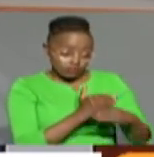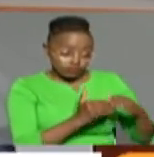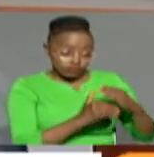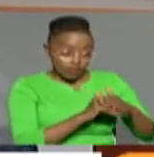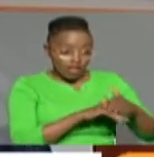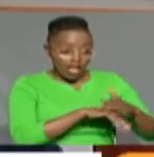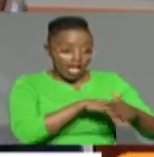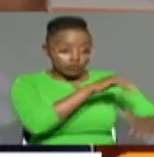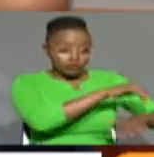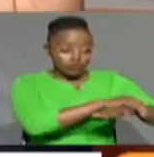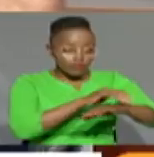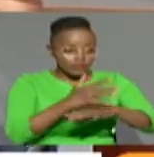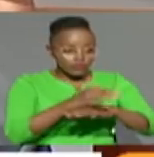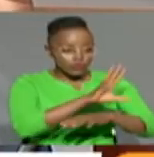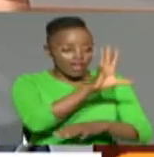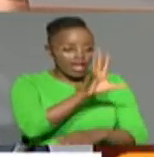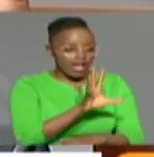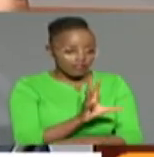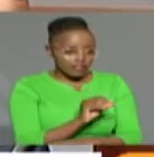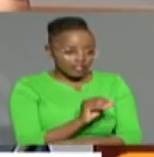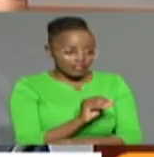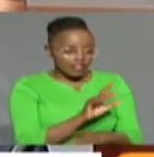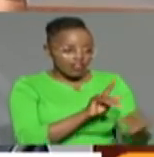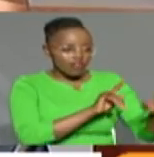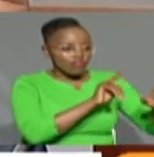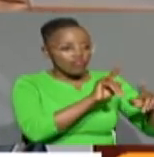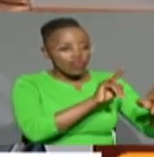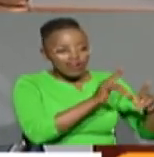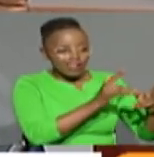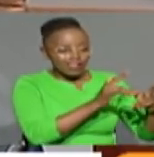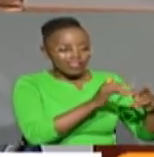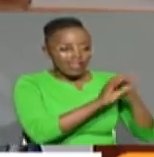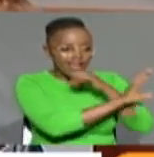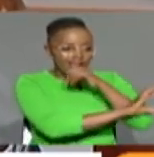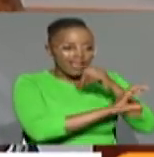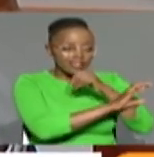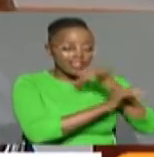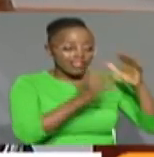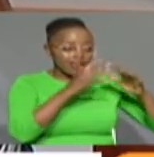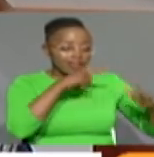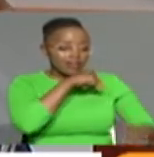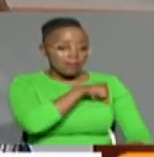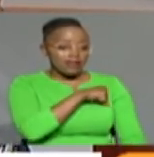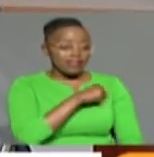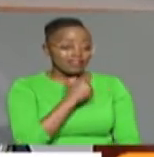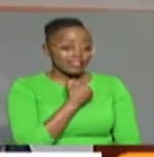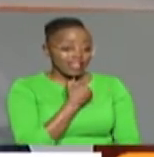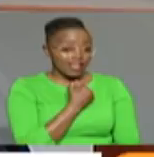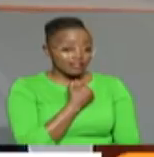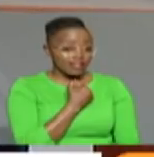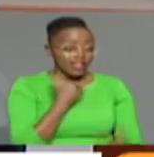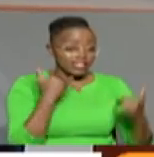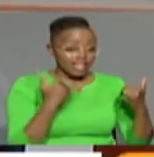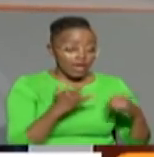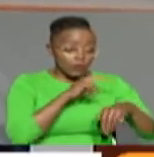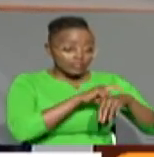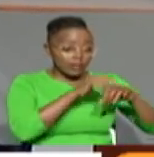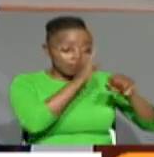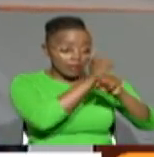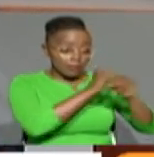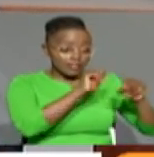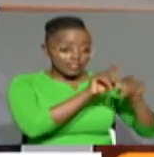remember that in the Caribbean, they celebrate Africa. Yeah. They venerate Africa.